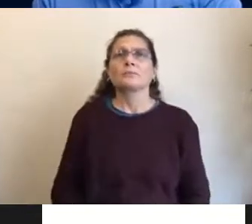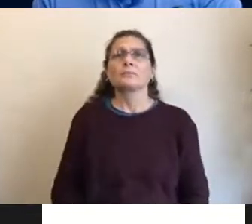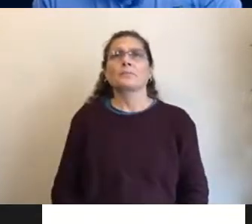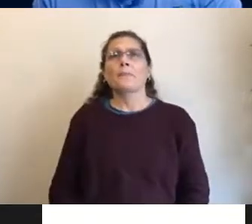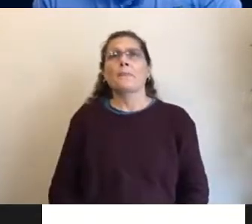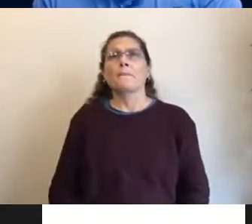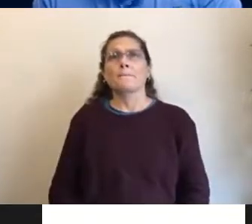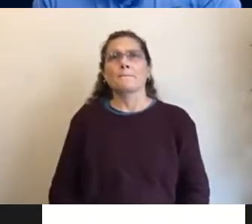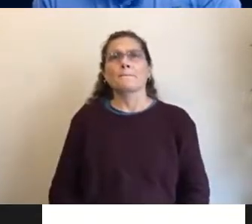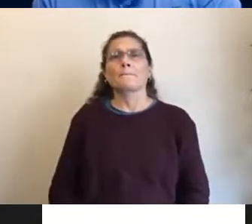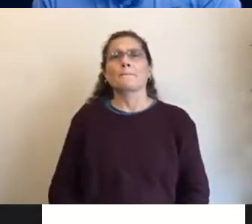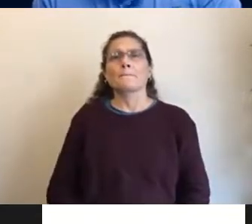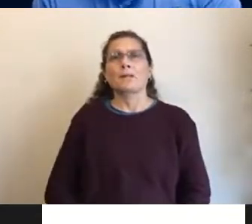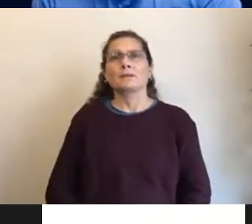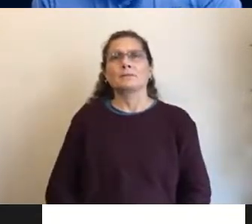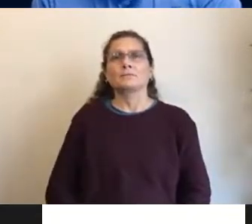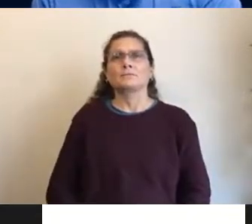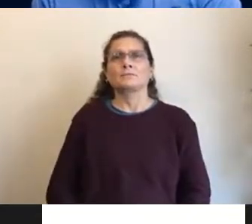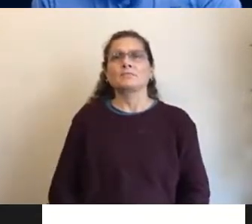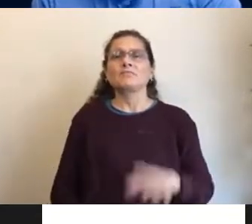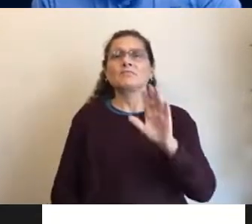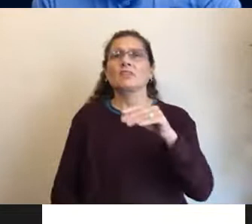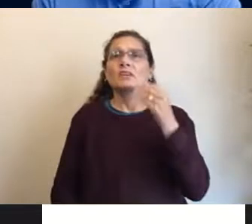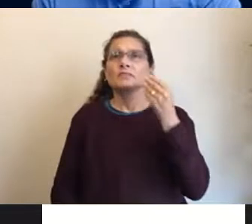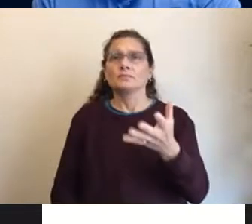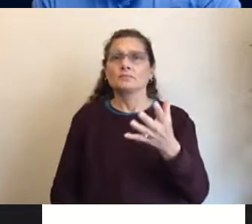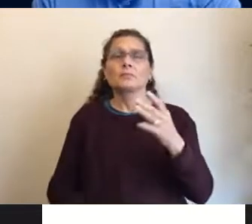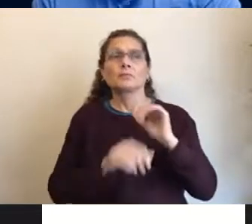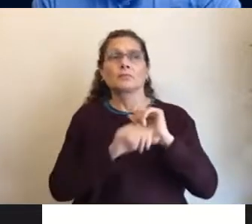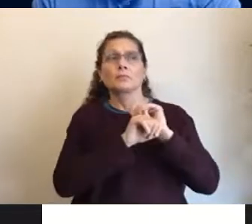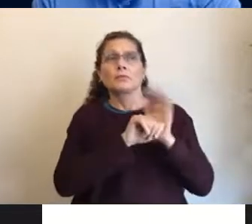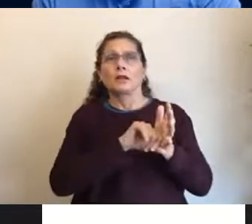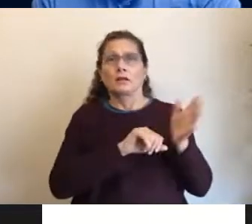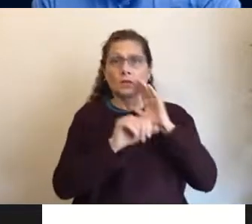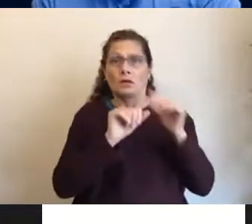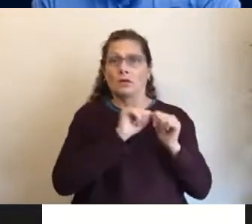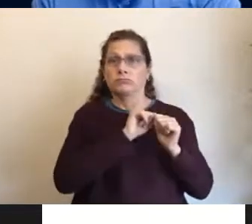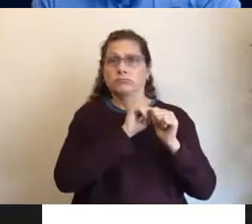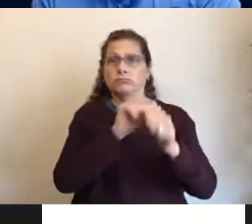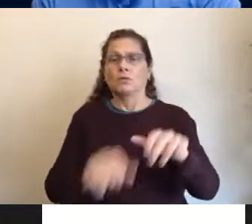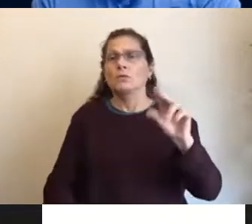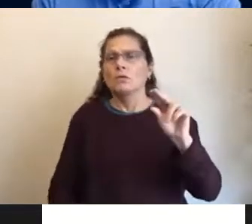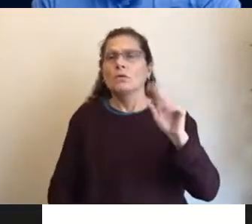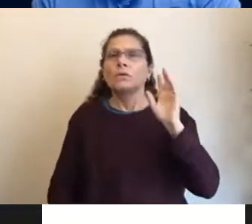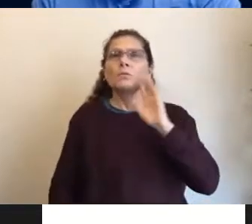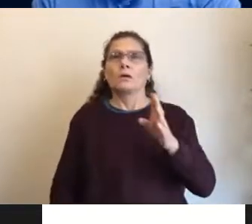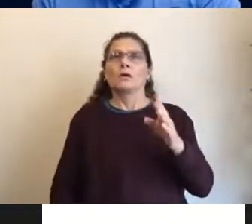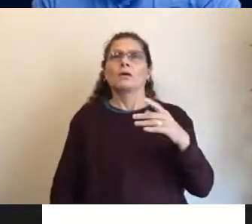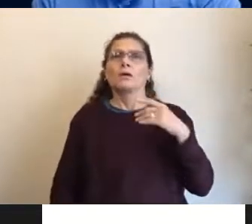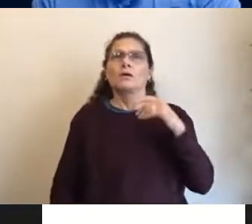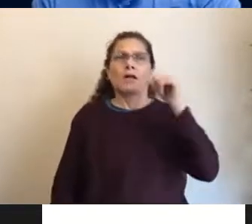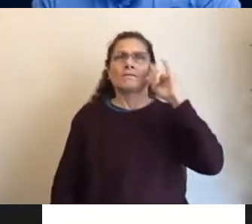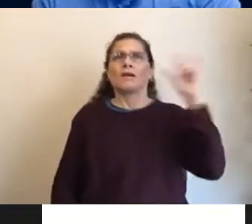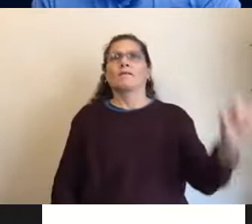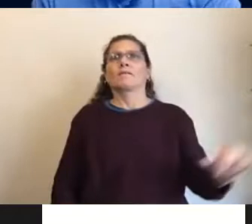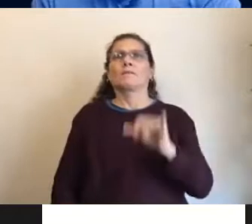this forever. We won't be physically distancing forever, but we will be for the next few months. We will be for the fall. We will be for the winter.